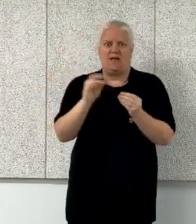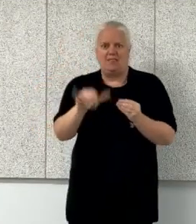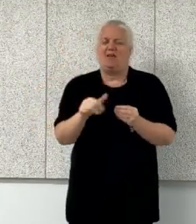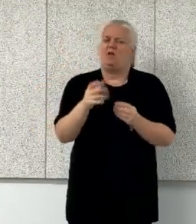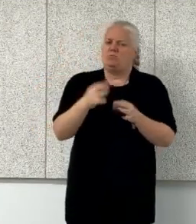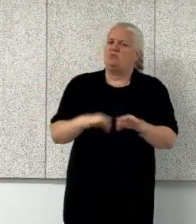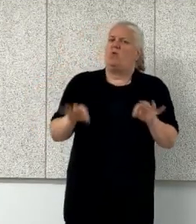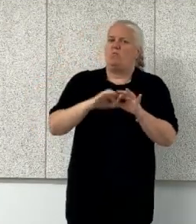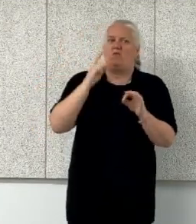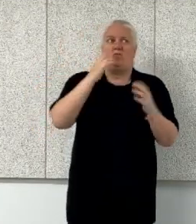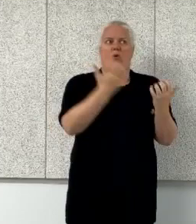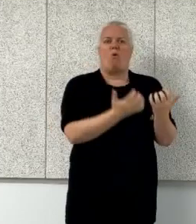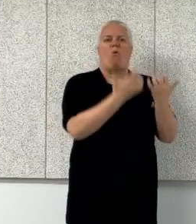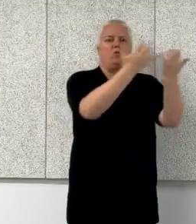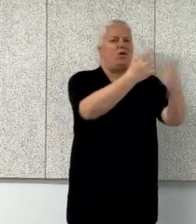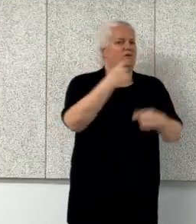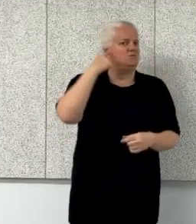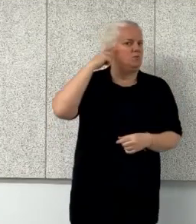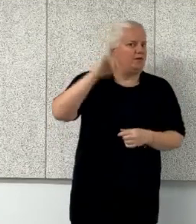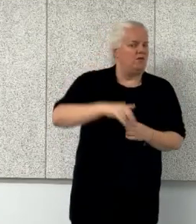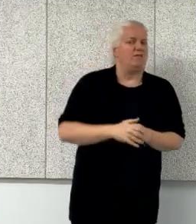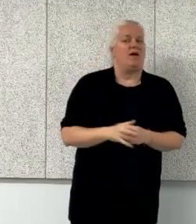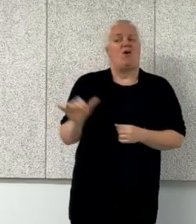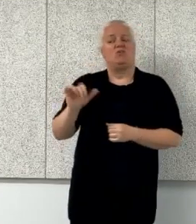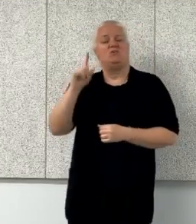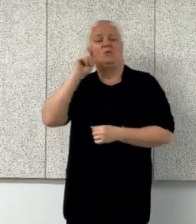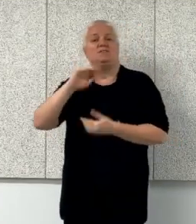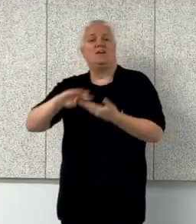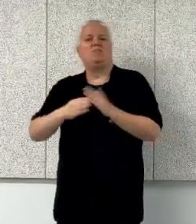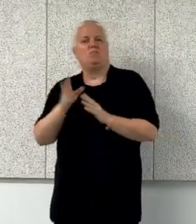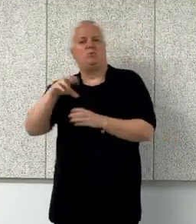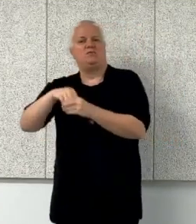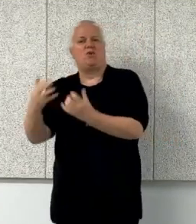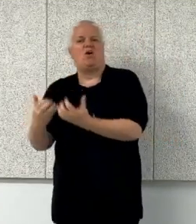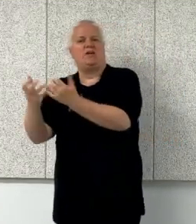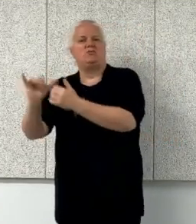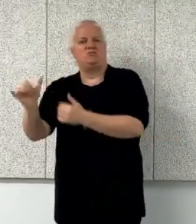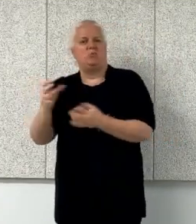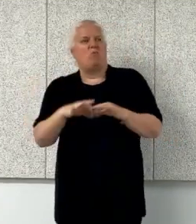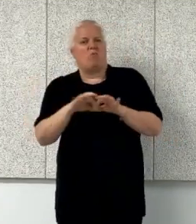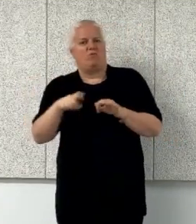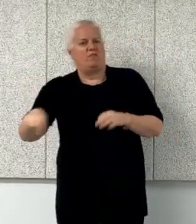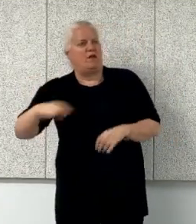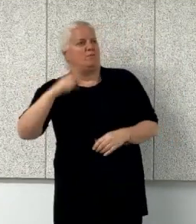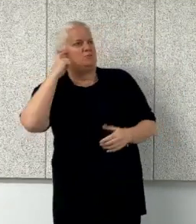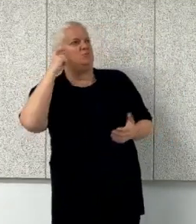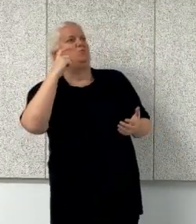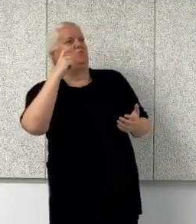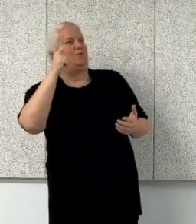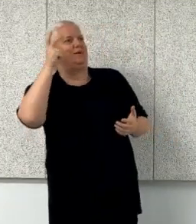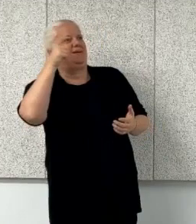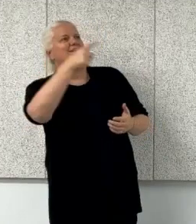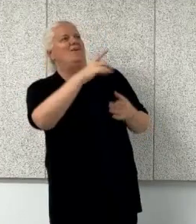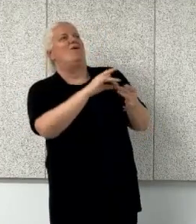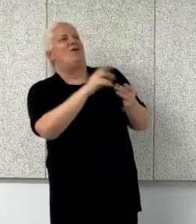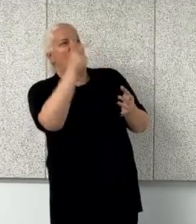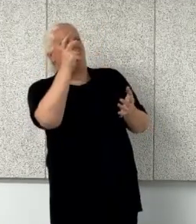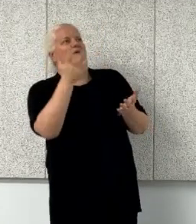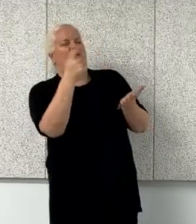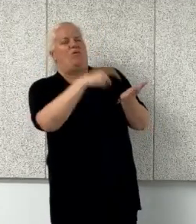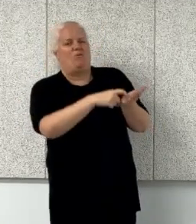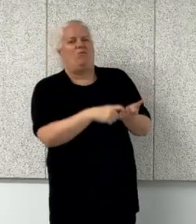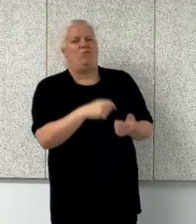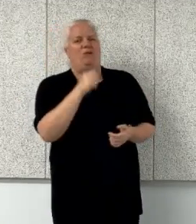audience to hear, along with the deaf community that was part of that audience, that they're not a hands-on audience. They're part